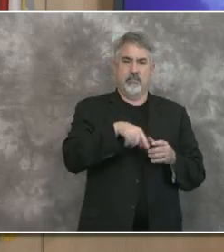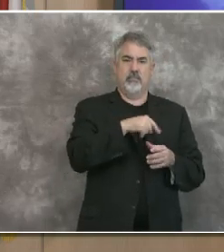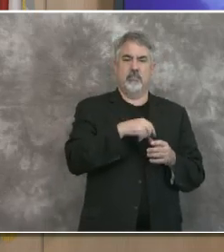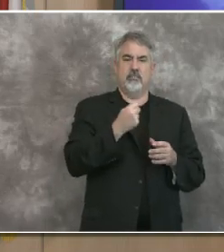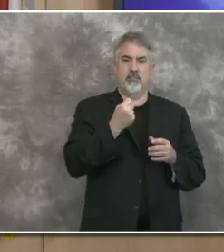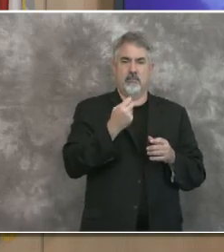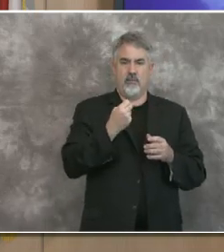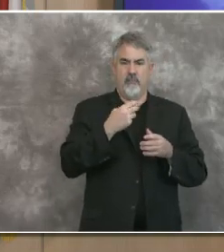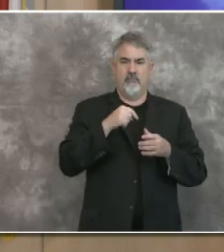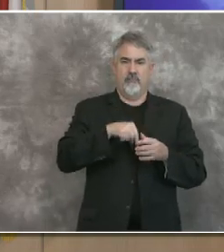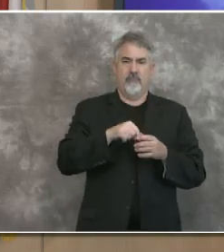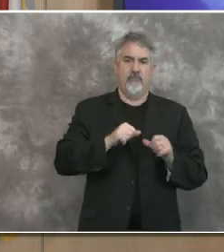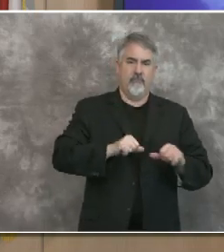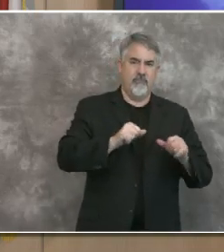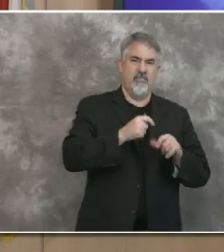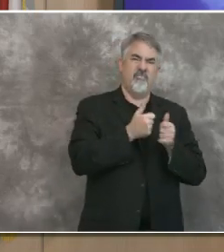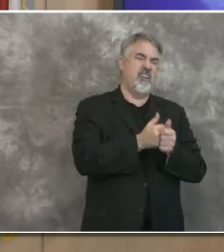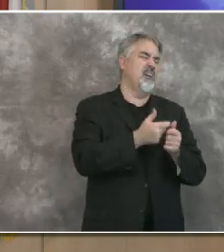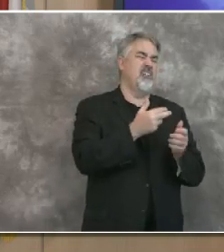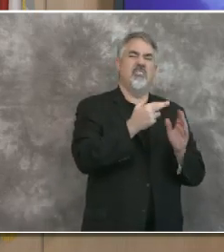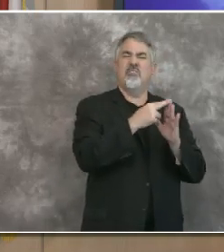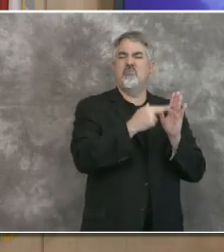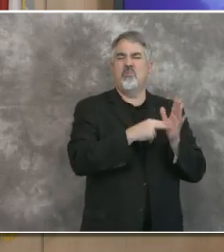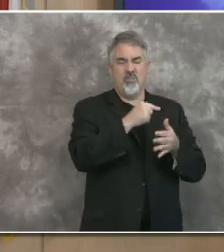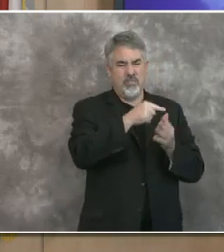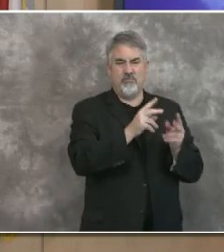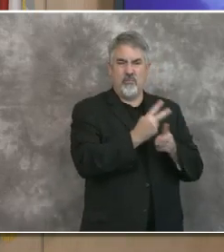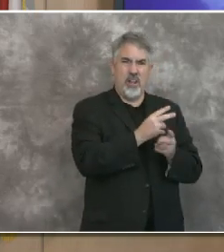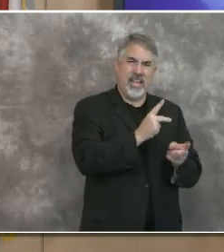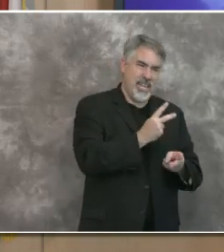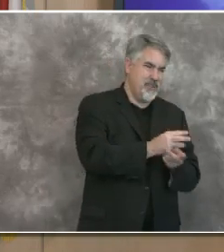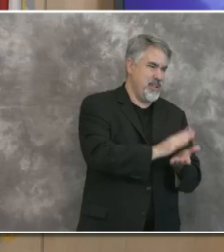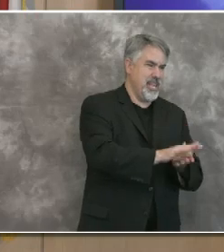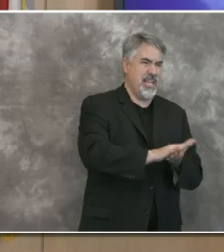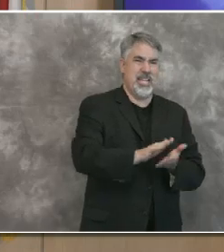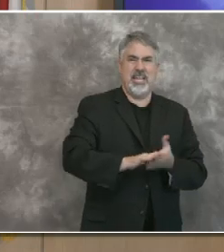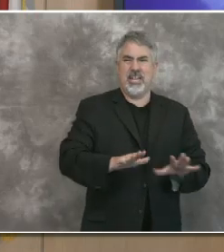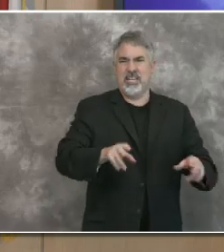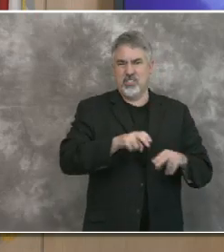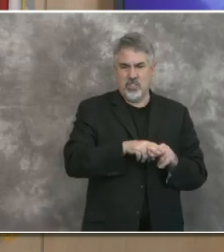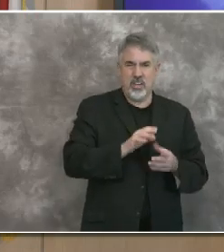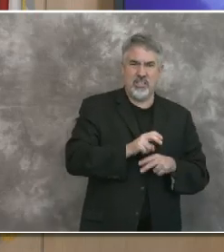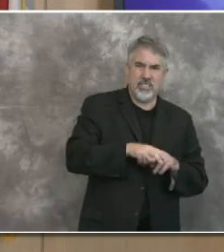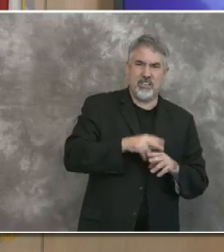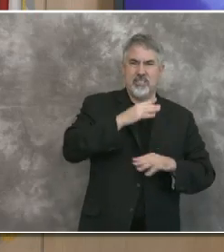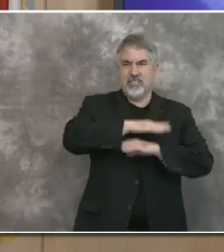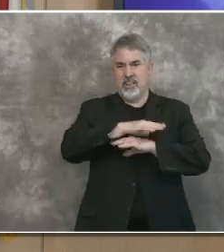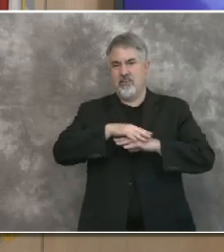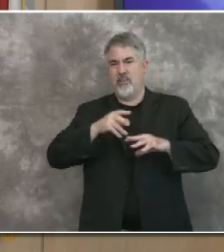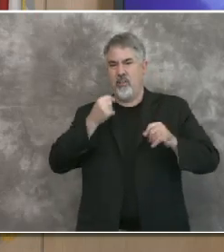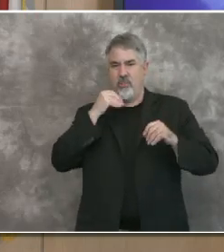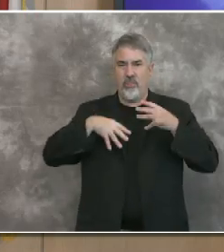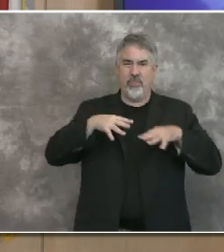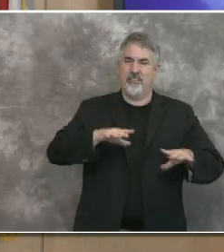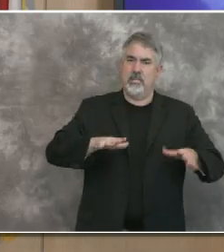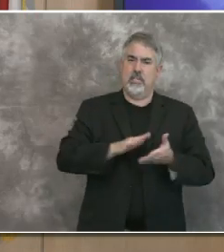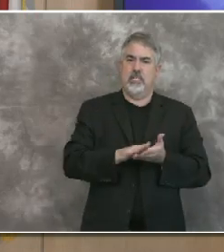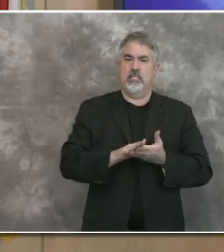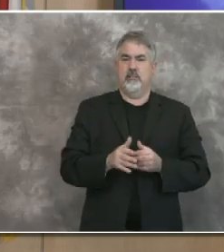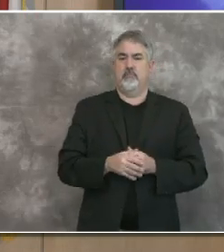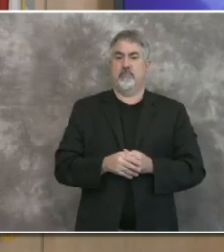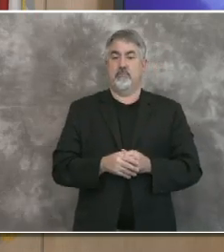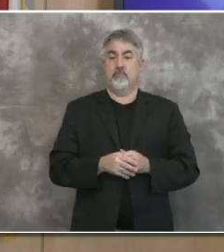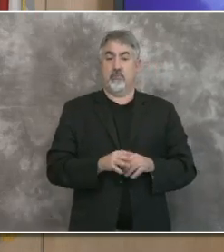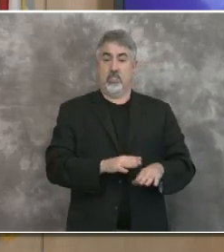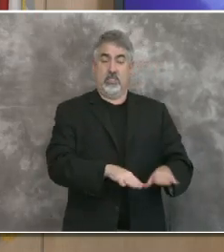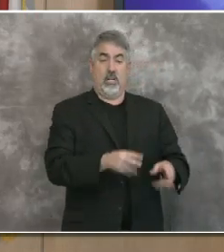cleaning in between those, and you will see those in our public health orders. Again, they're generally modest changes to our child care order, but they are designed to make it a little